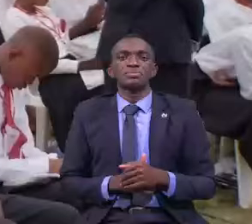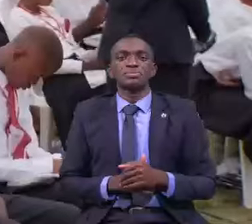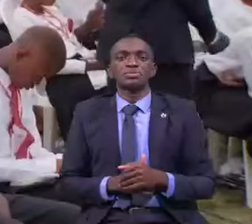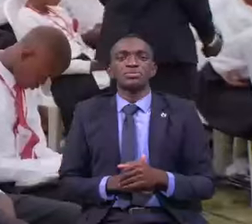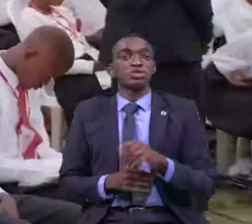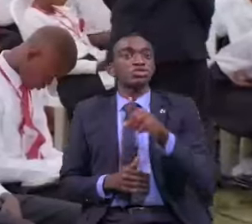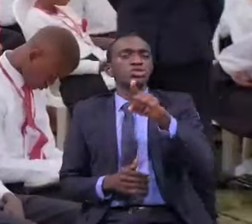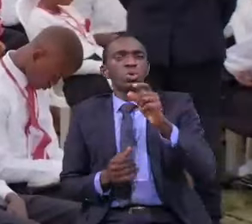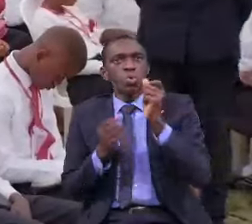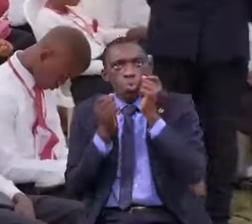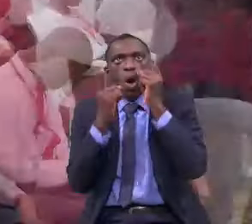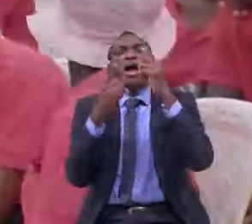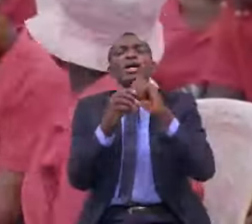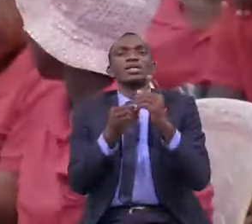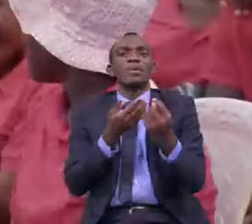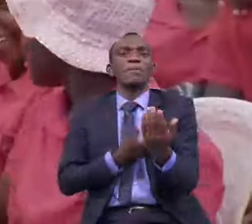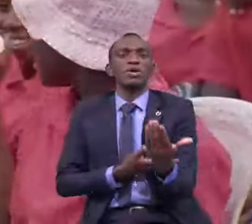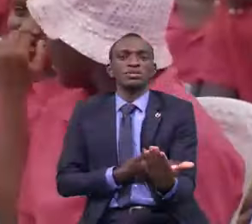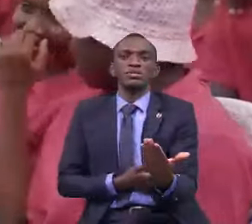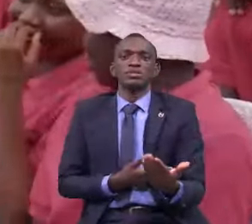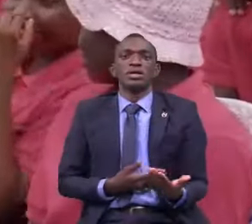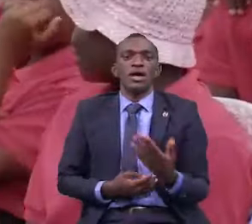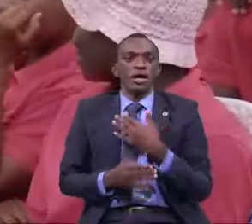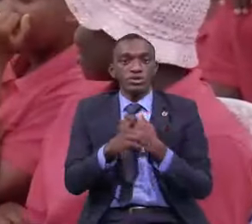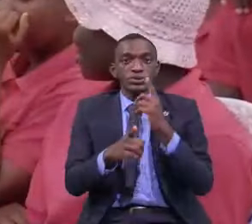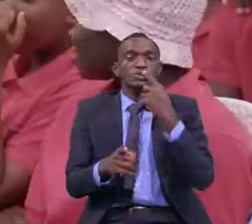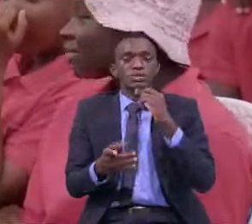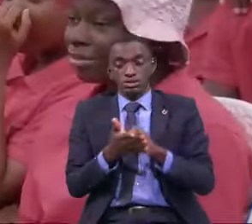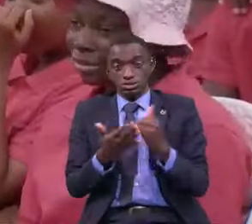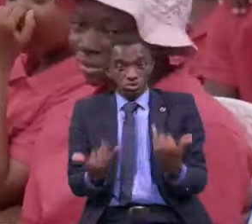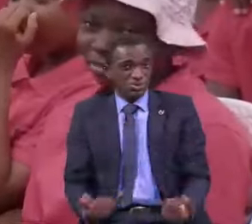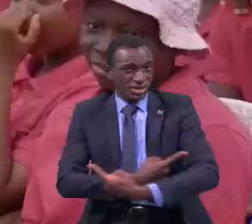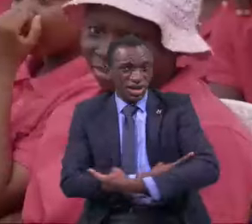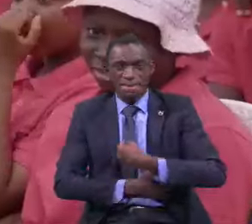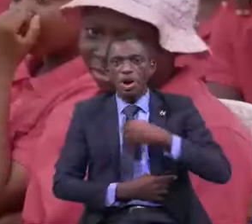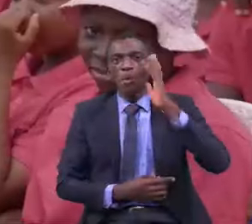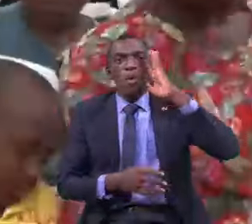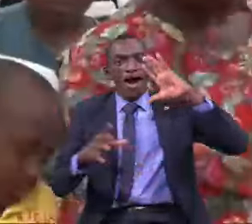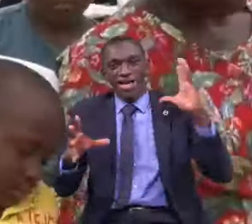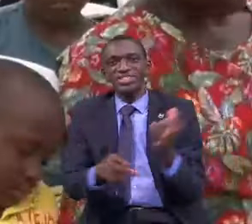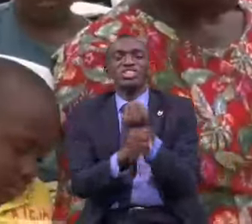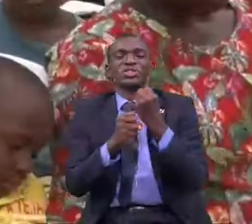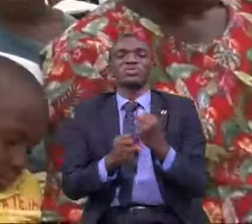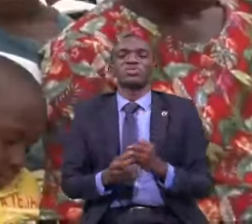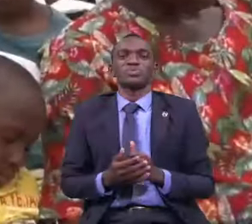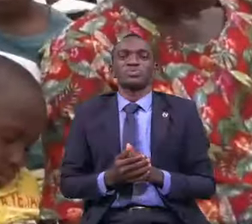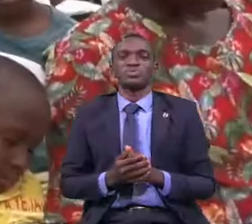You wake up in the morning and you say, today I'll be an achiever.